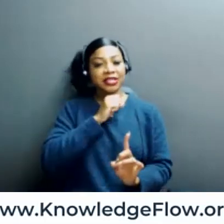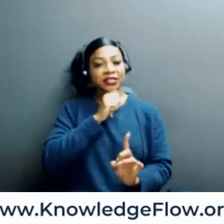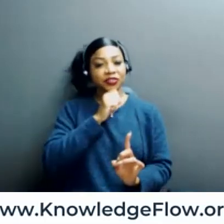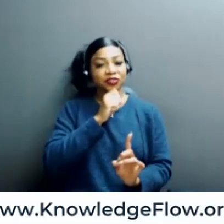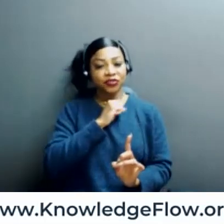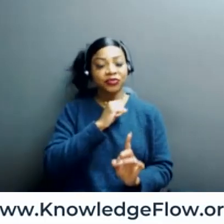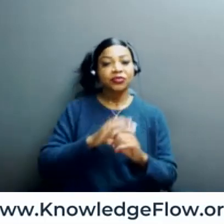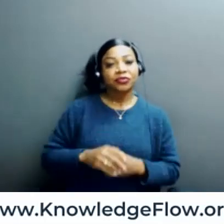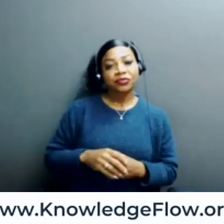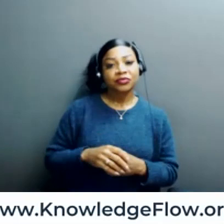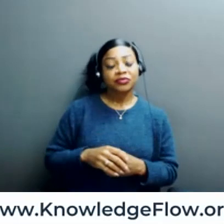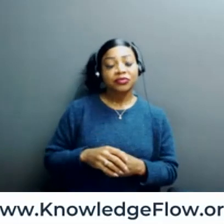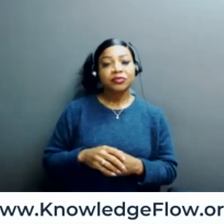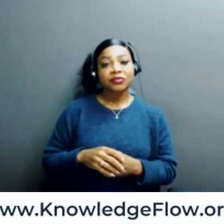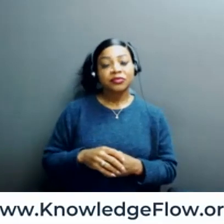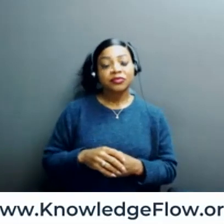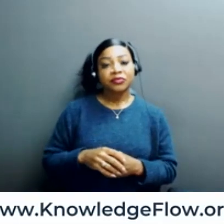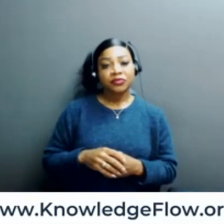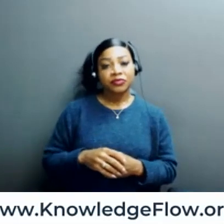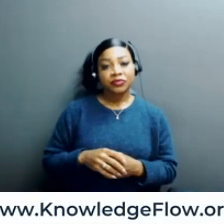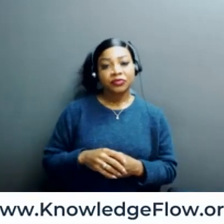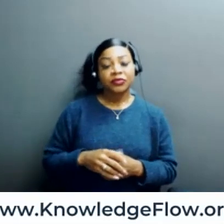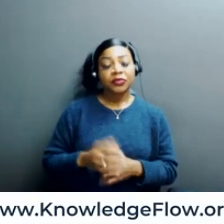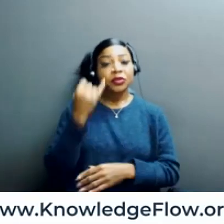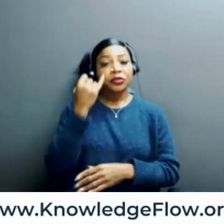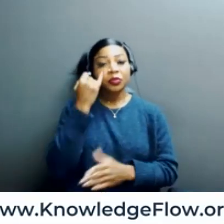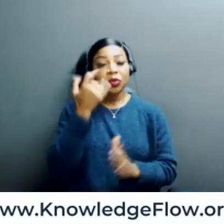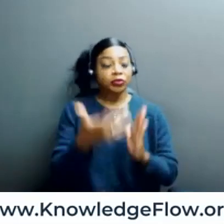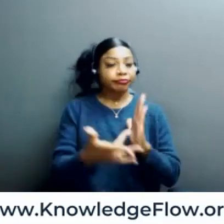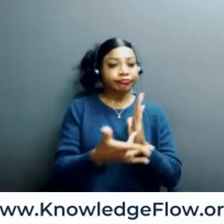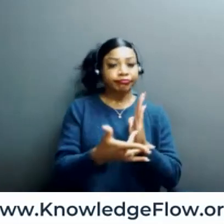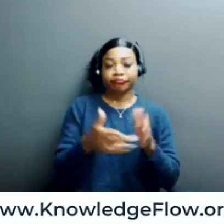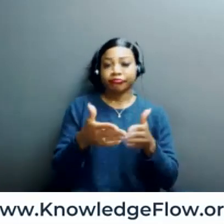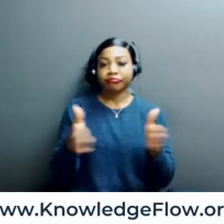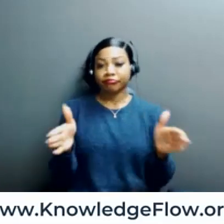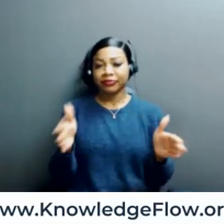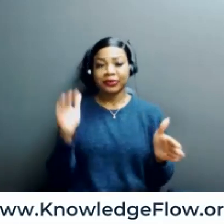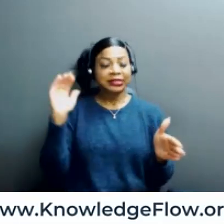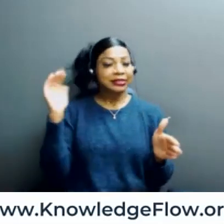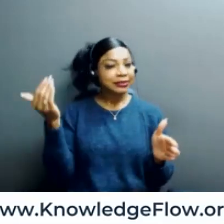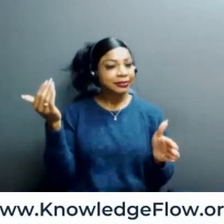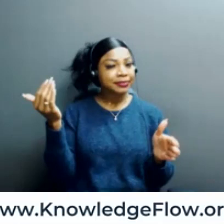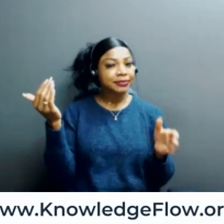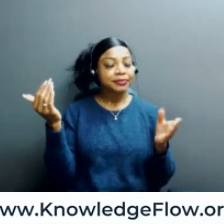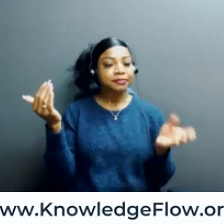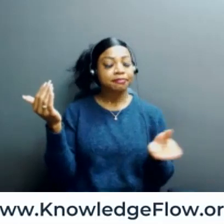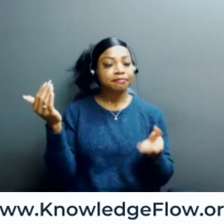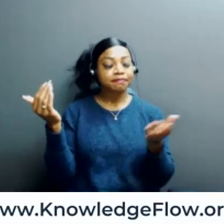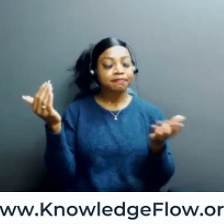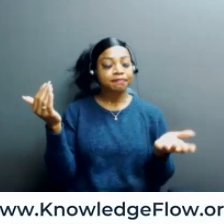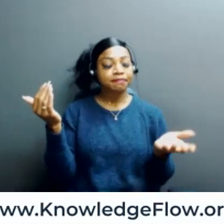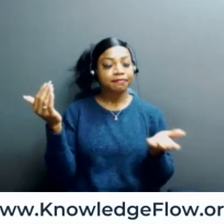about uh matters of technology in general there seems to be